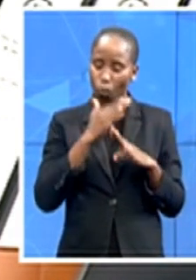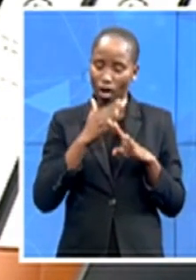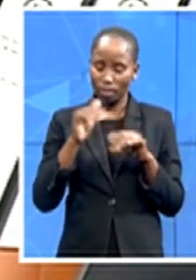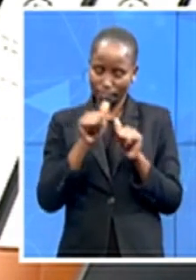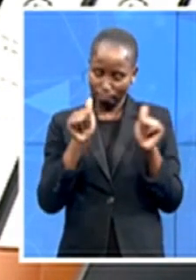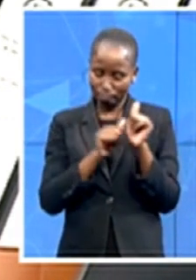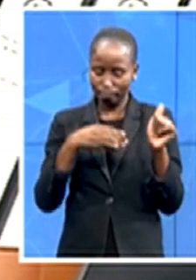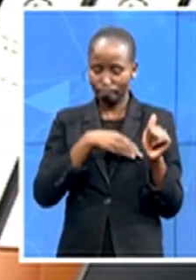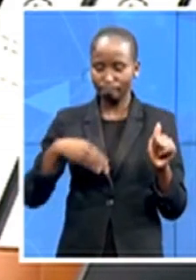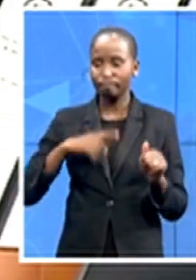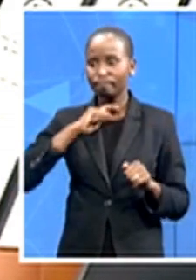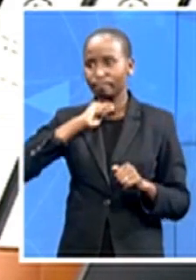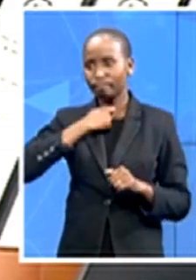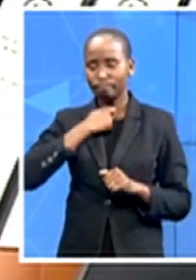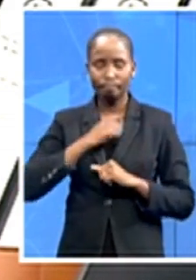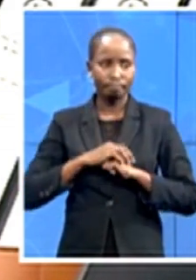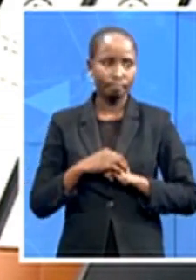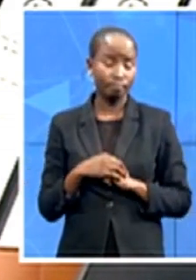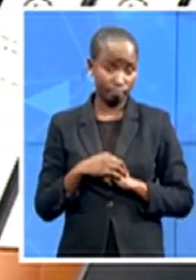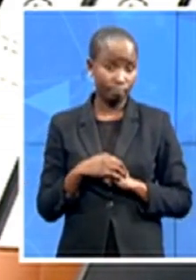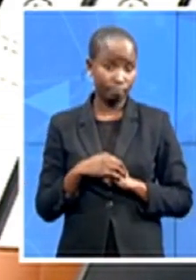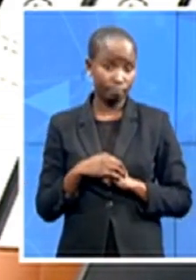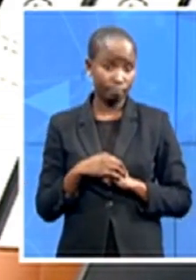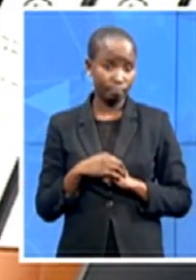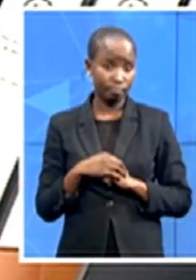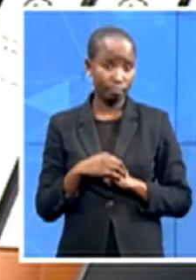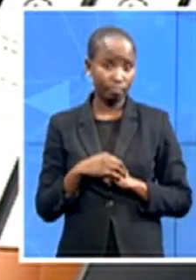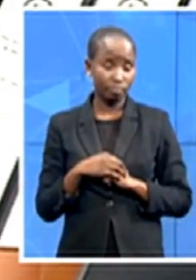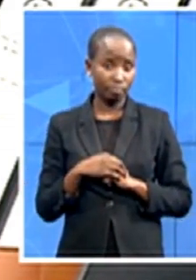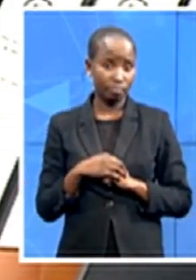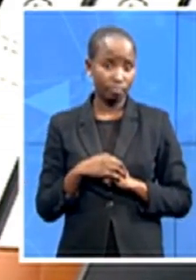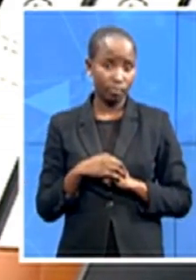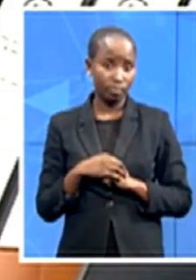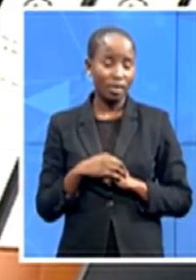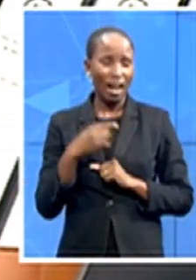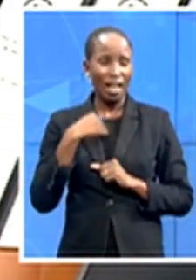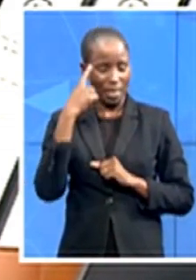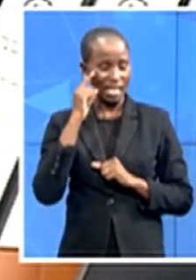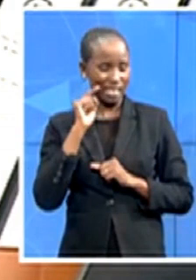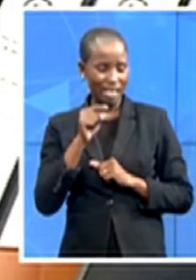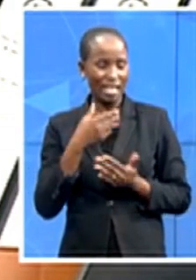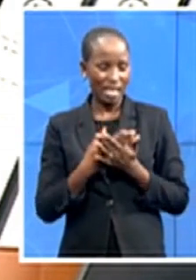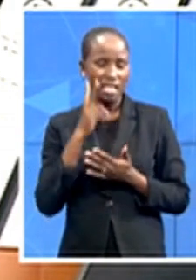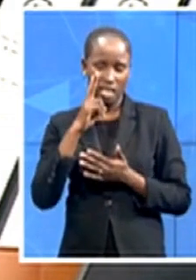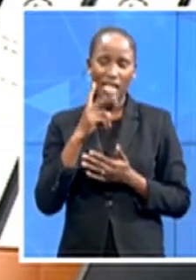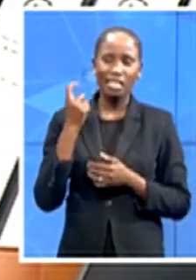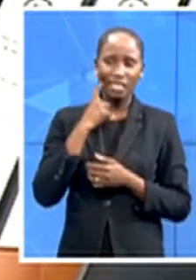This may have been the easier path, but it was, in my view, not much different